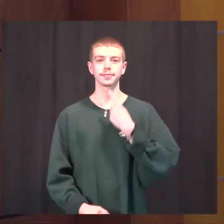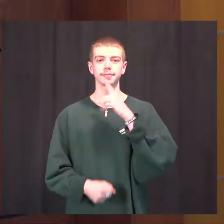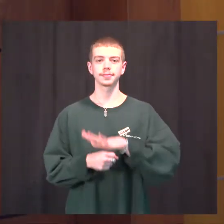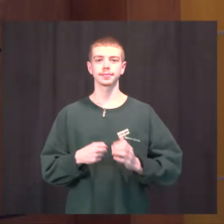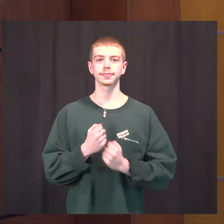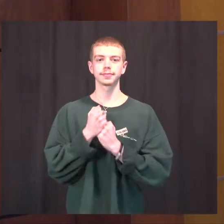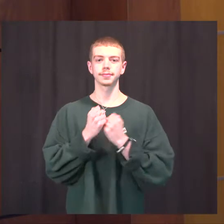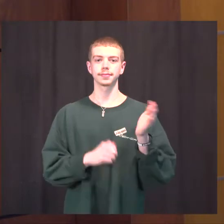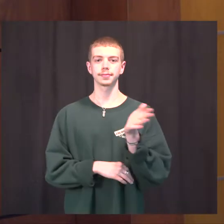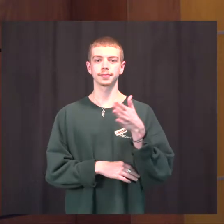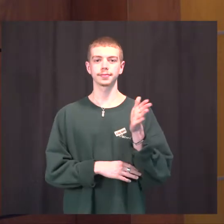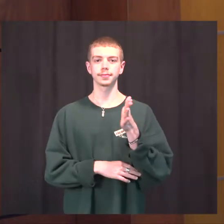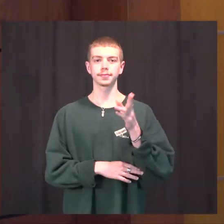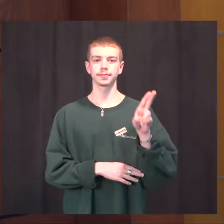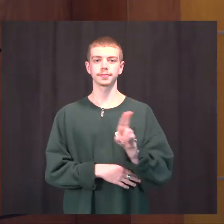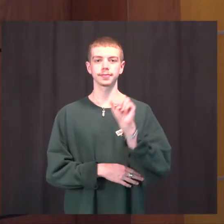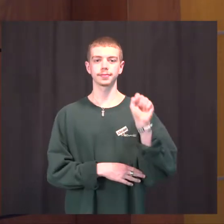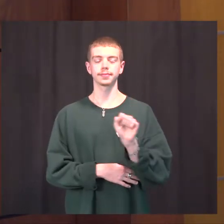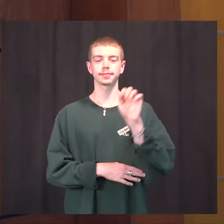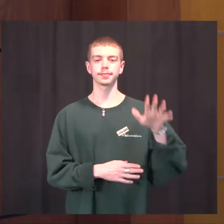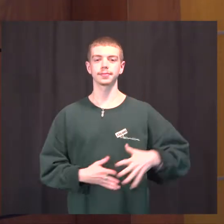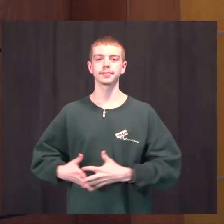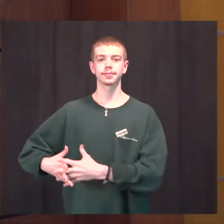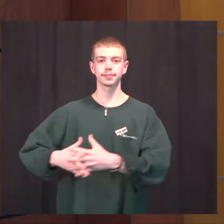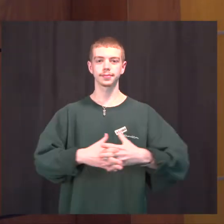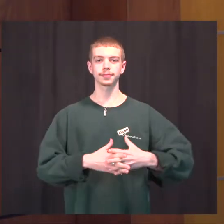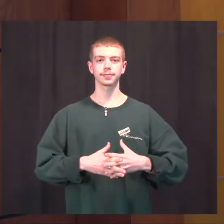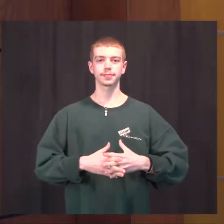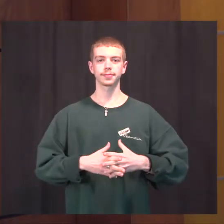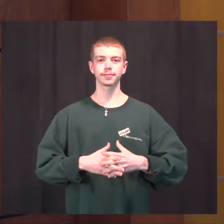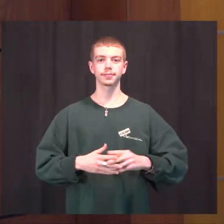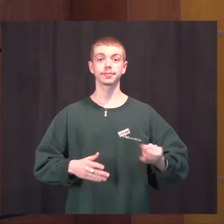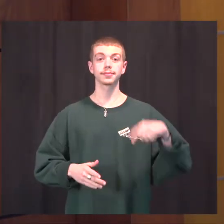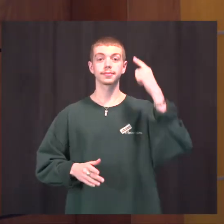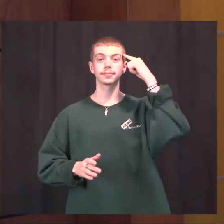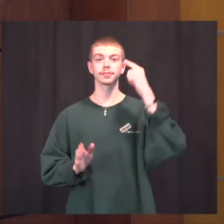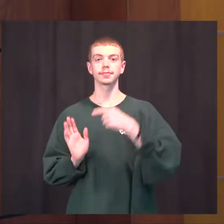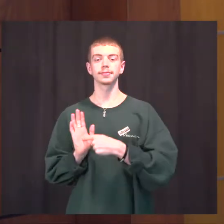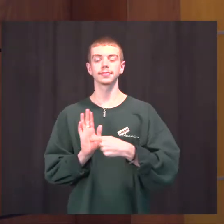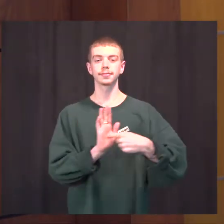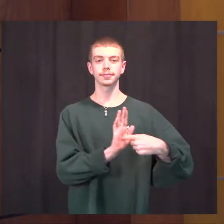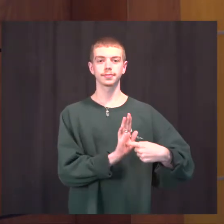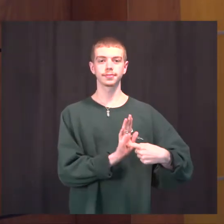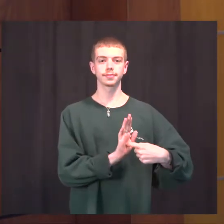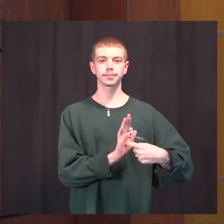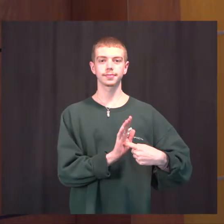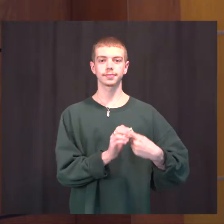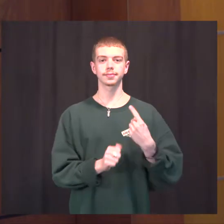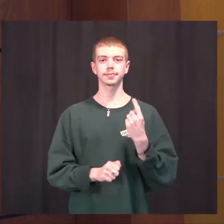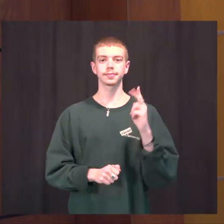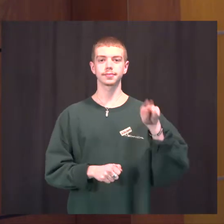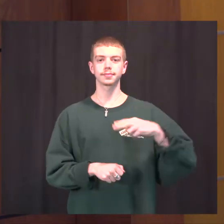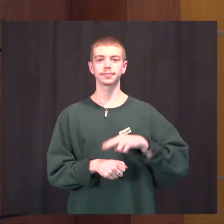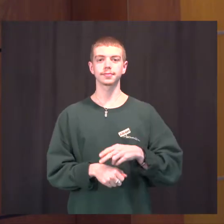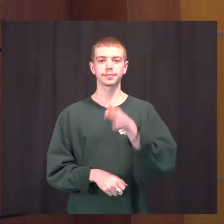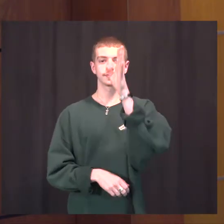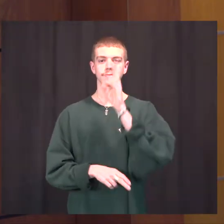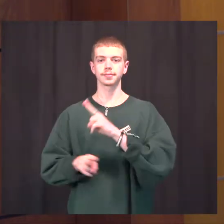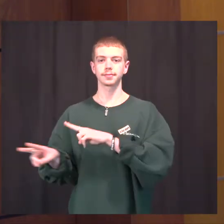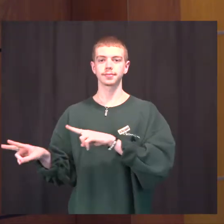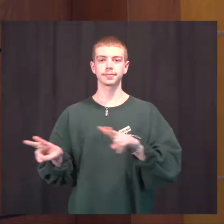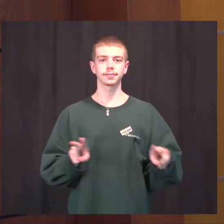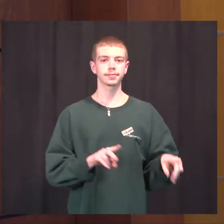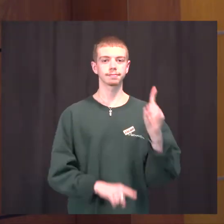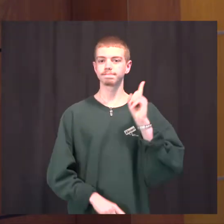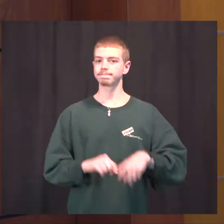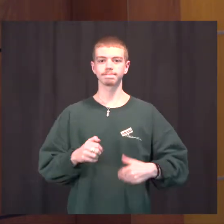I pledge allegiance to the flag of the United States of America and to the republic for which it stands, one nation, under